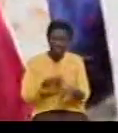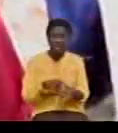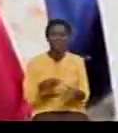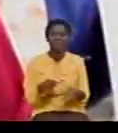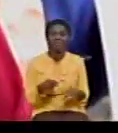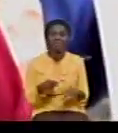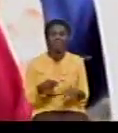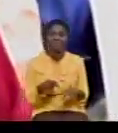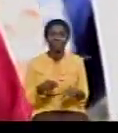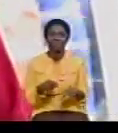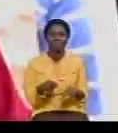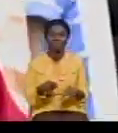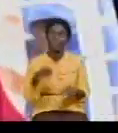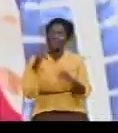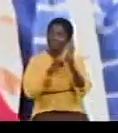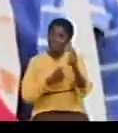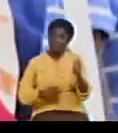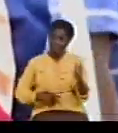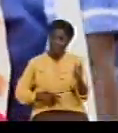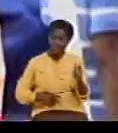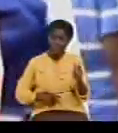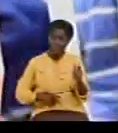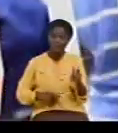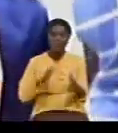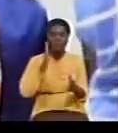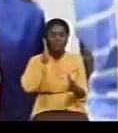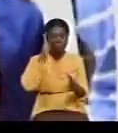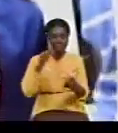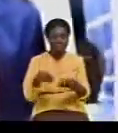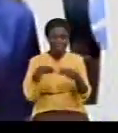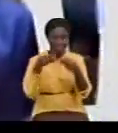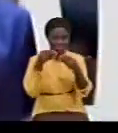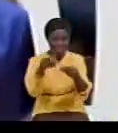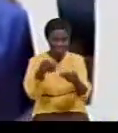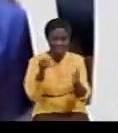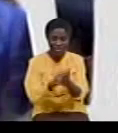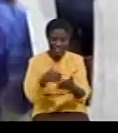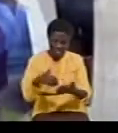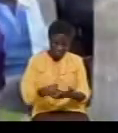an eye, the Lord will give you that new